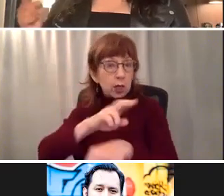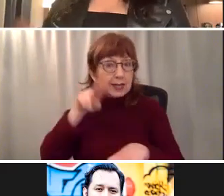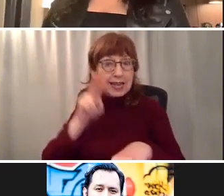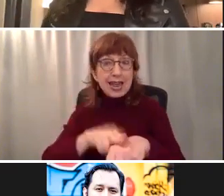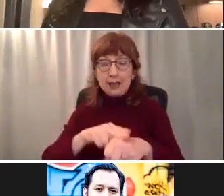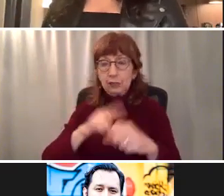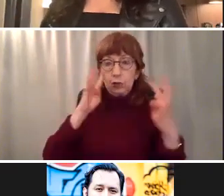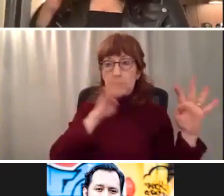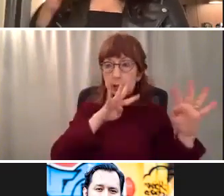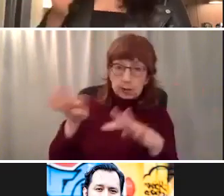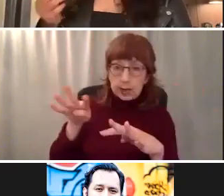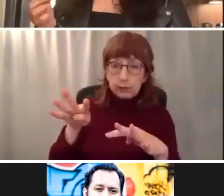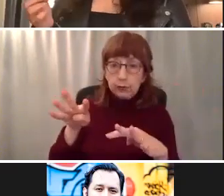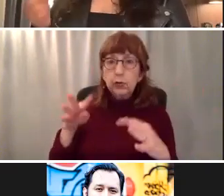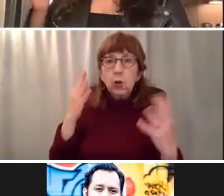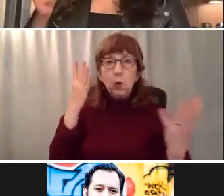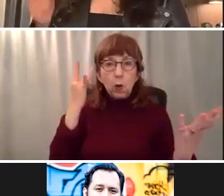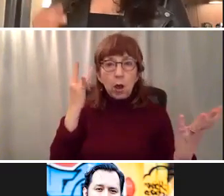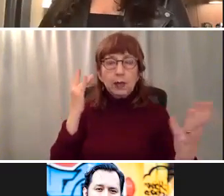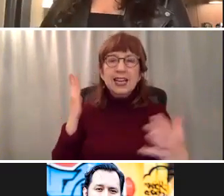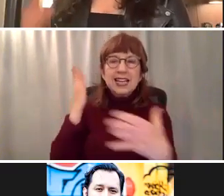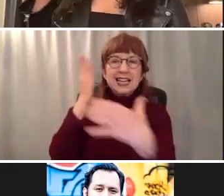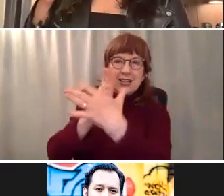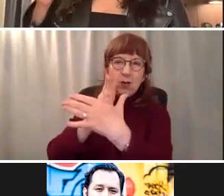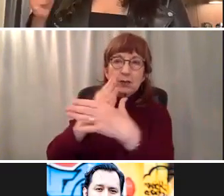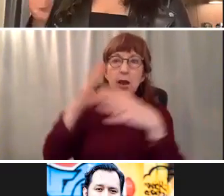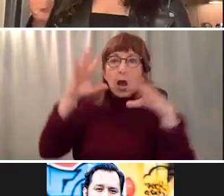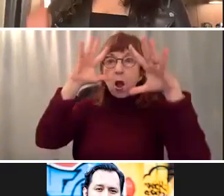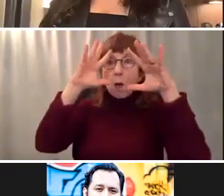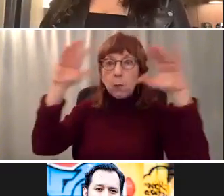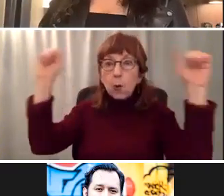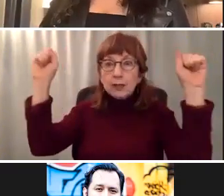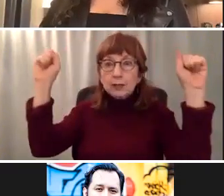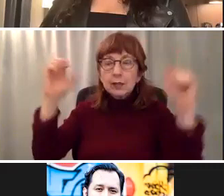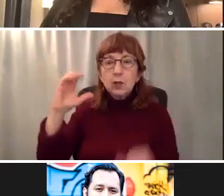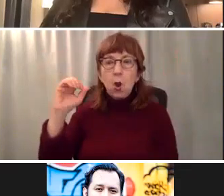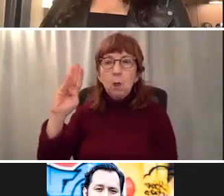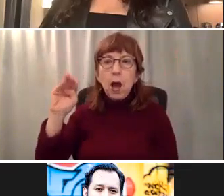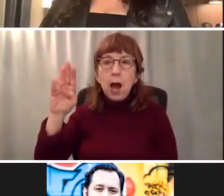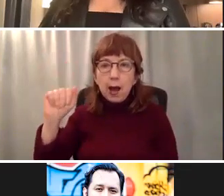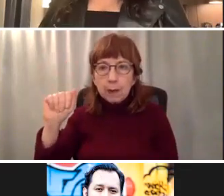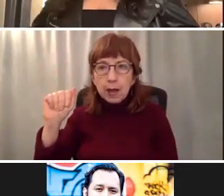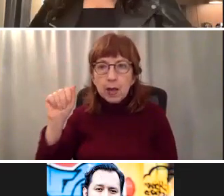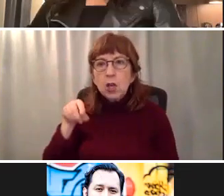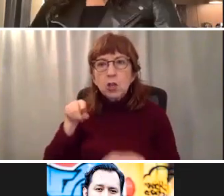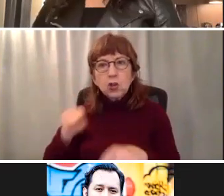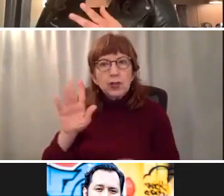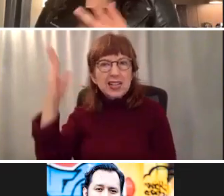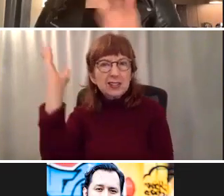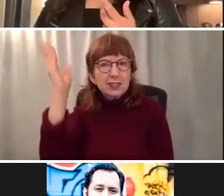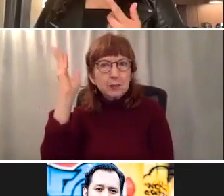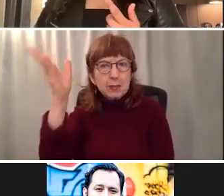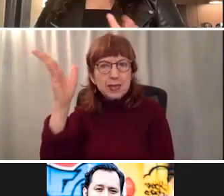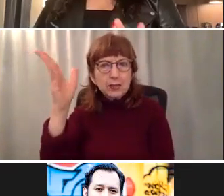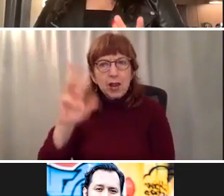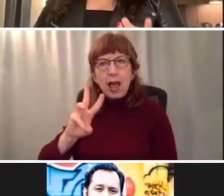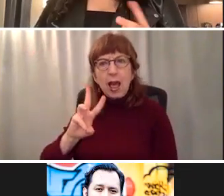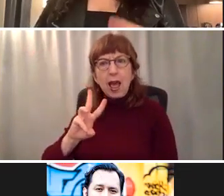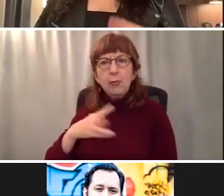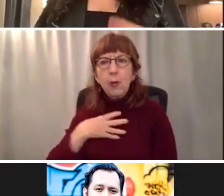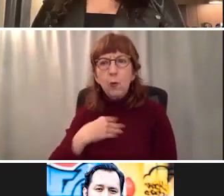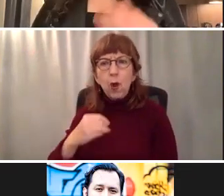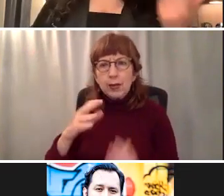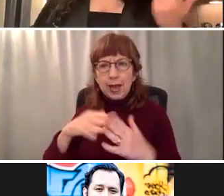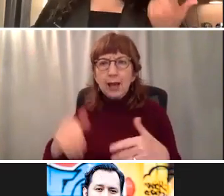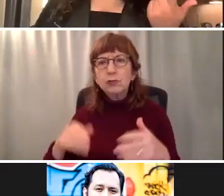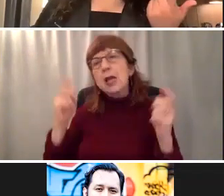attention after interrupting President Obama during a speech at the White House celebrating LGBTQ